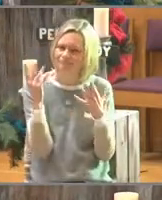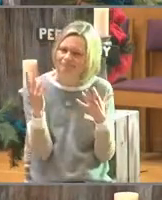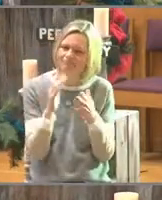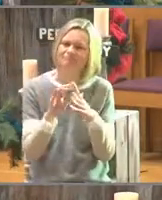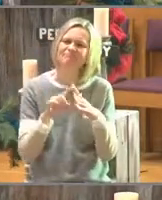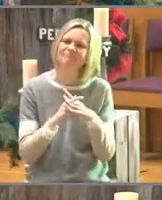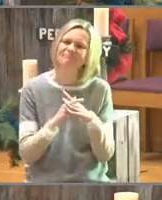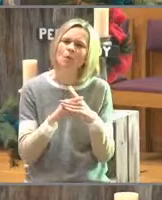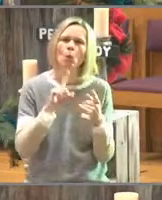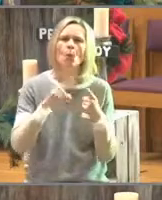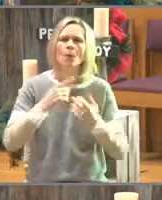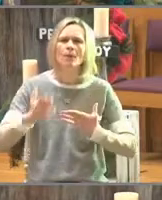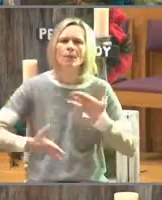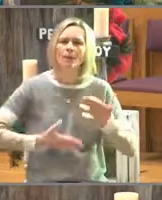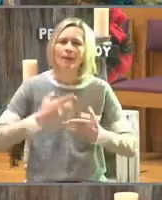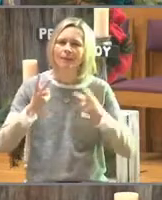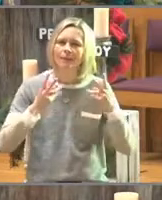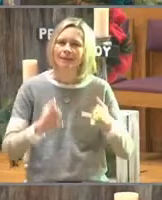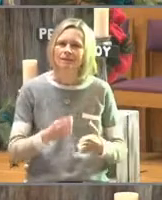guest? What do we do at home?